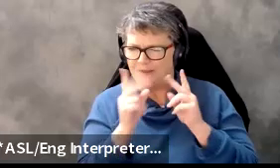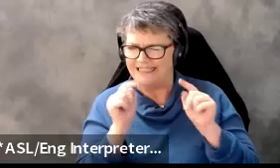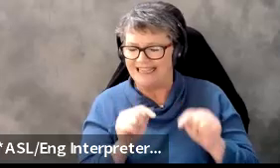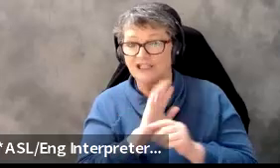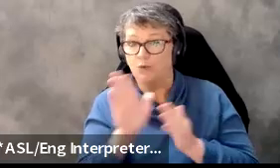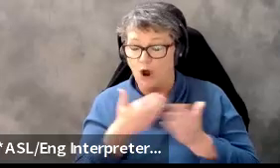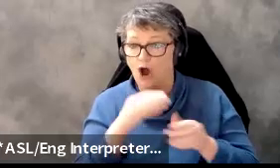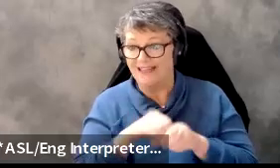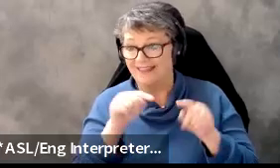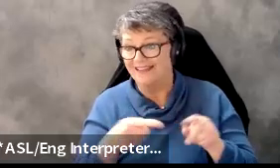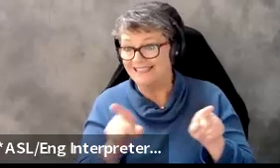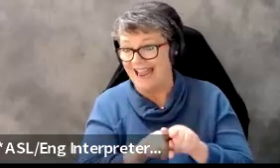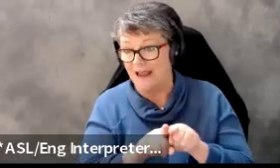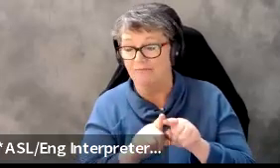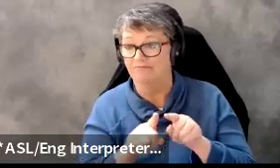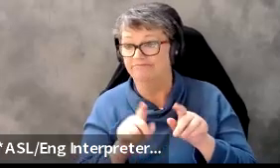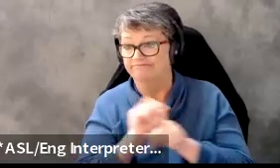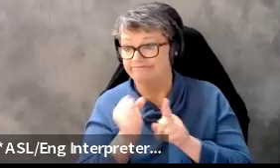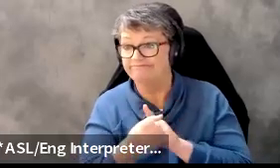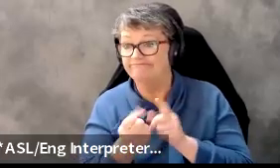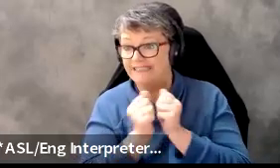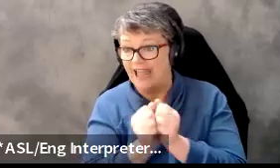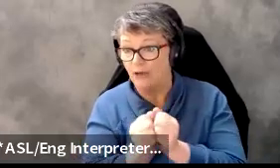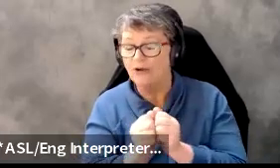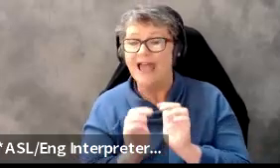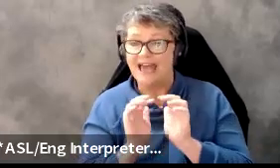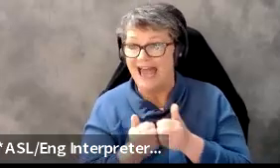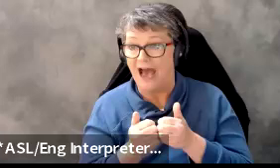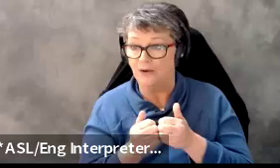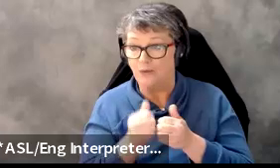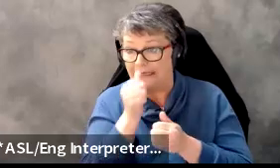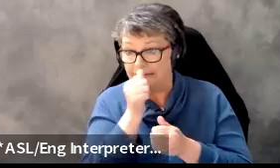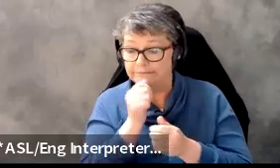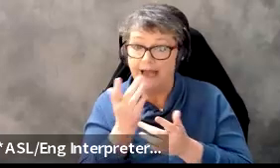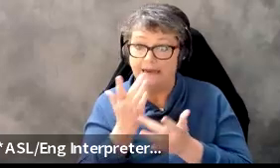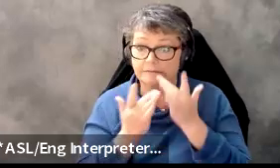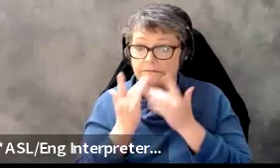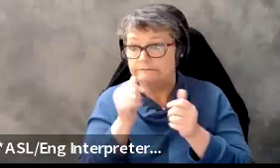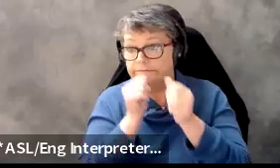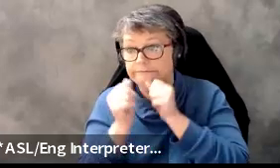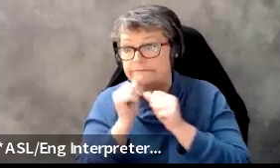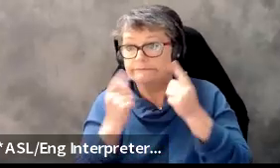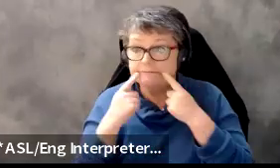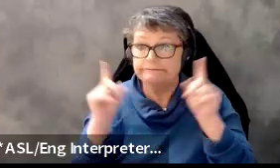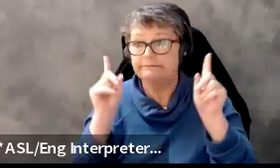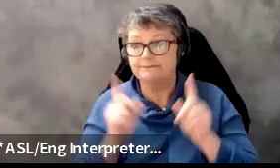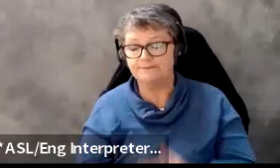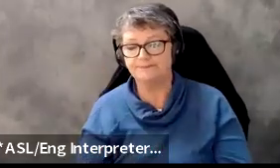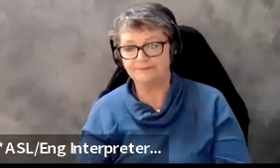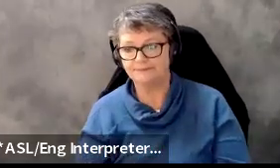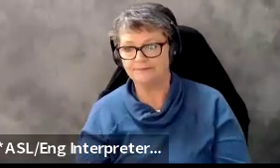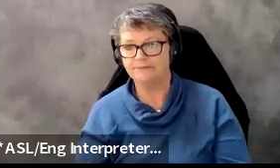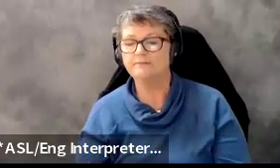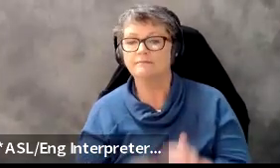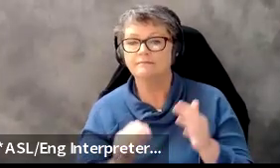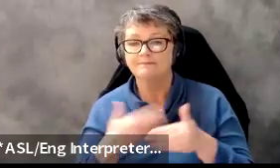all in this together, and how do we get through this time and make this work? Um, let's